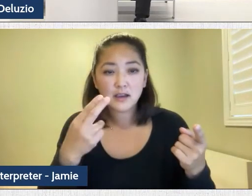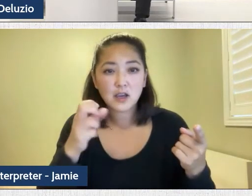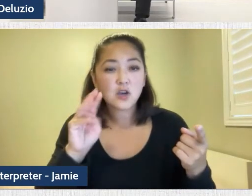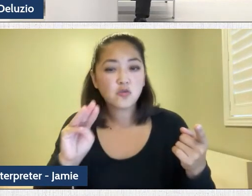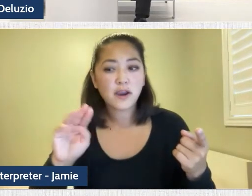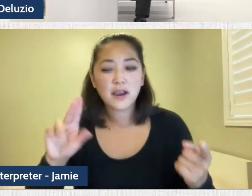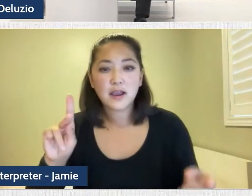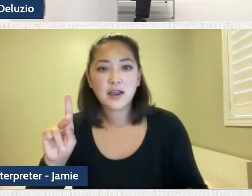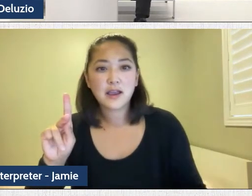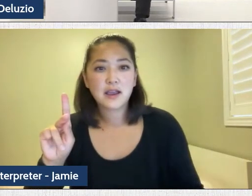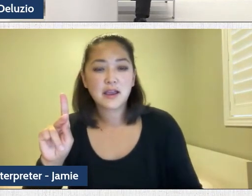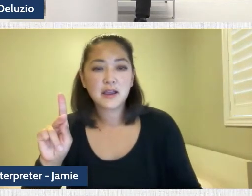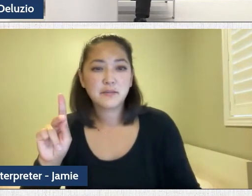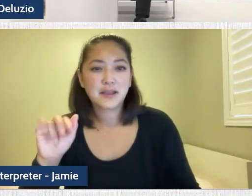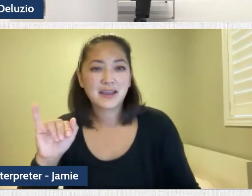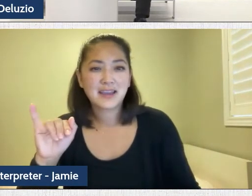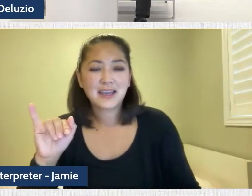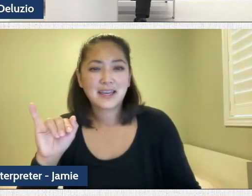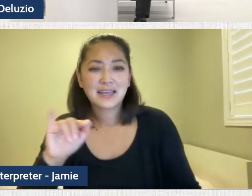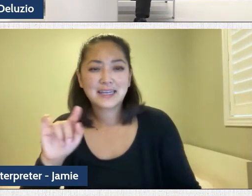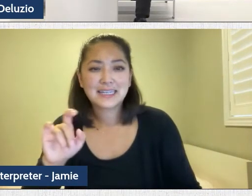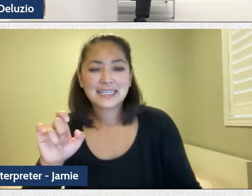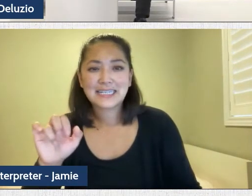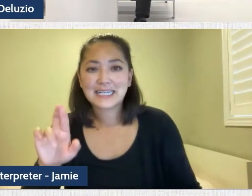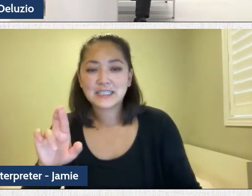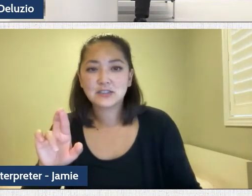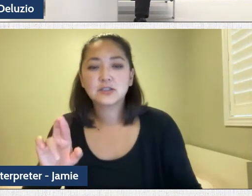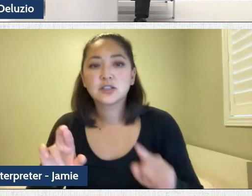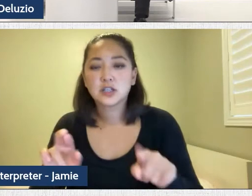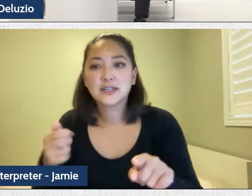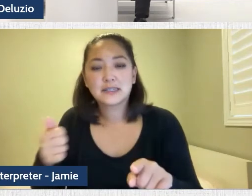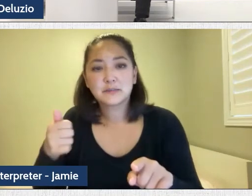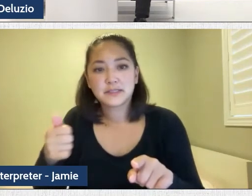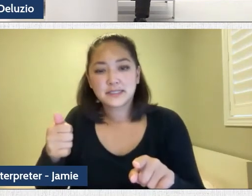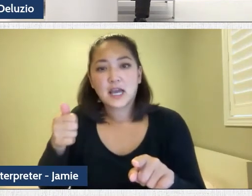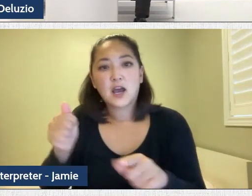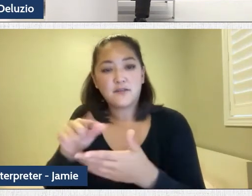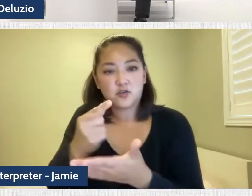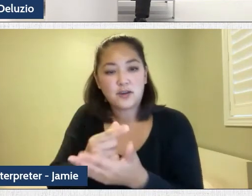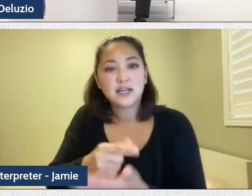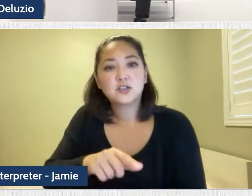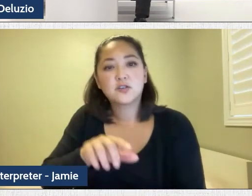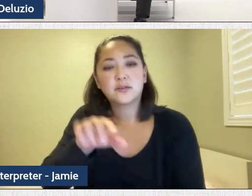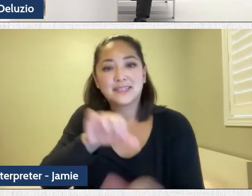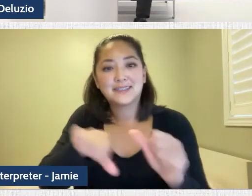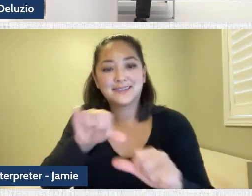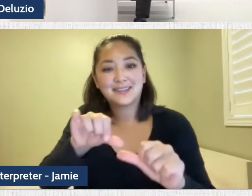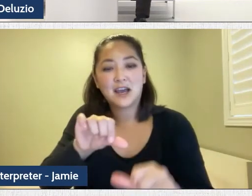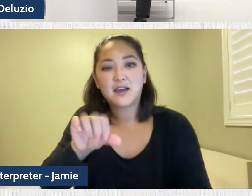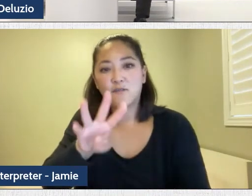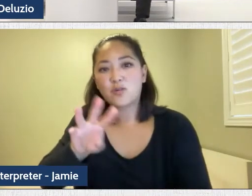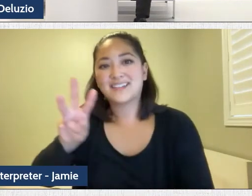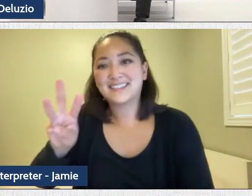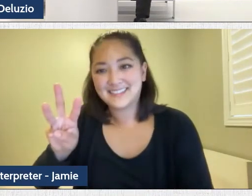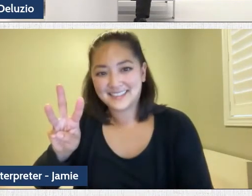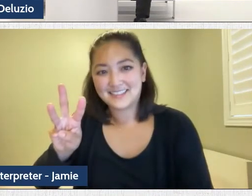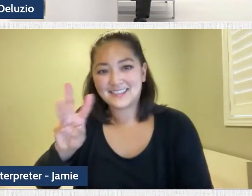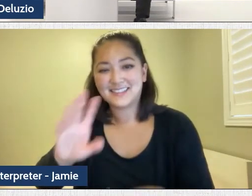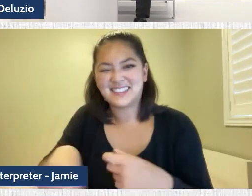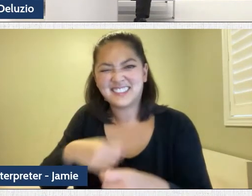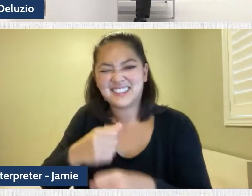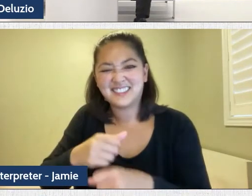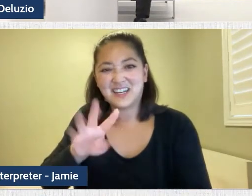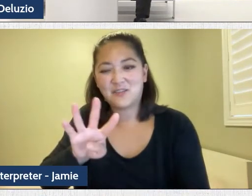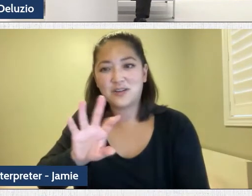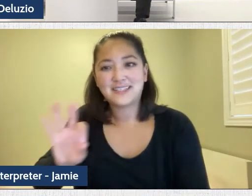who's online there. Graham was a grad of Sci 46. So I think you are the most